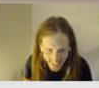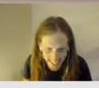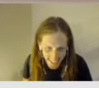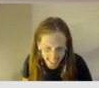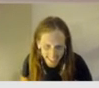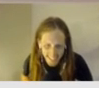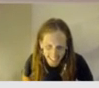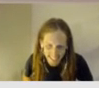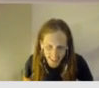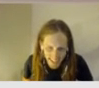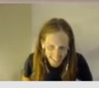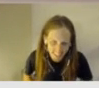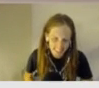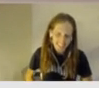street.